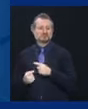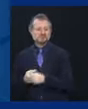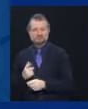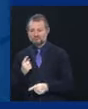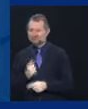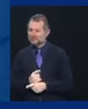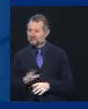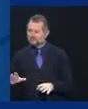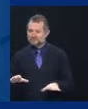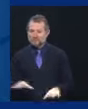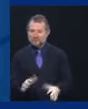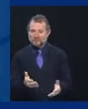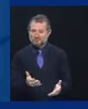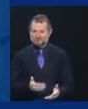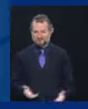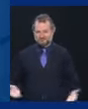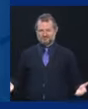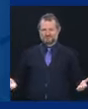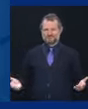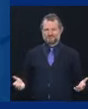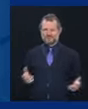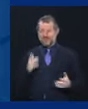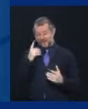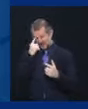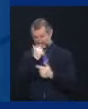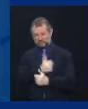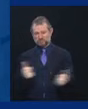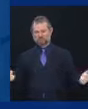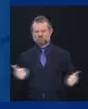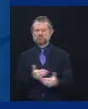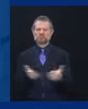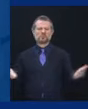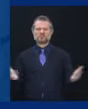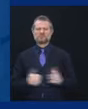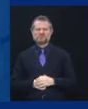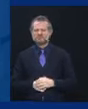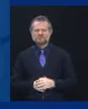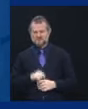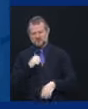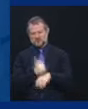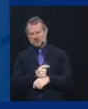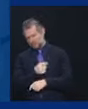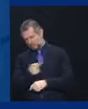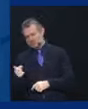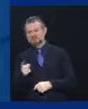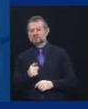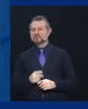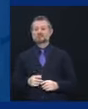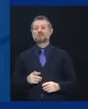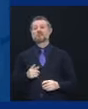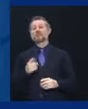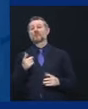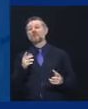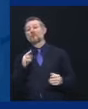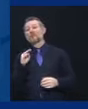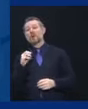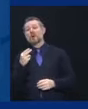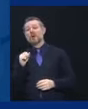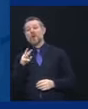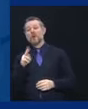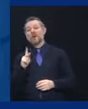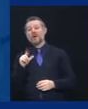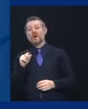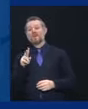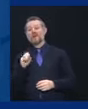up to you. It's up to you. It's a function of your behavior. Mohawk Valley and Long Island, which